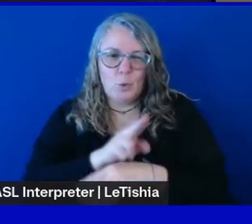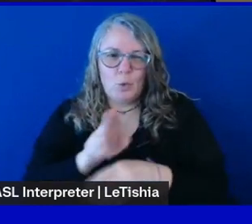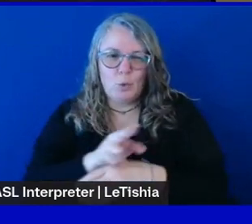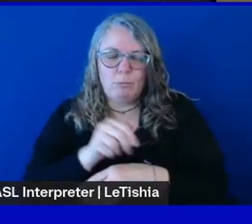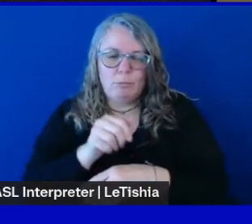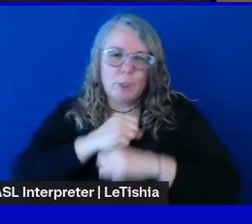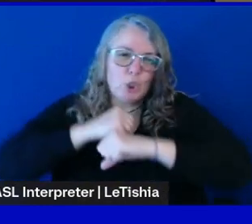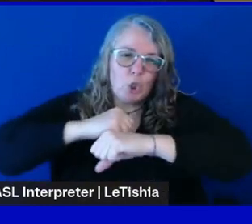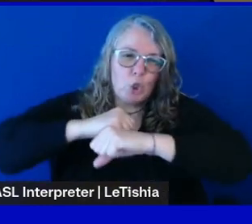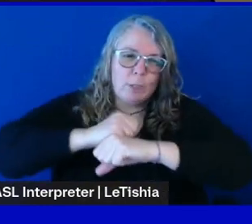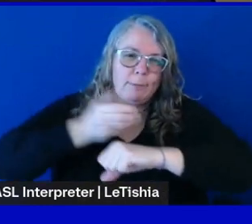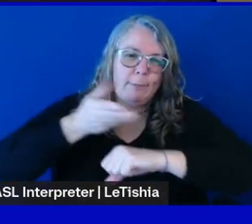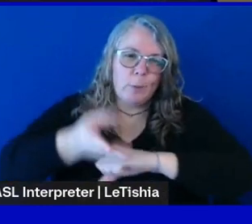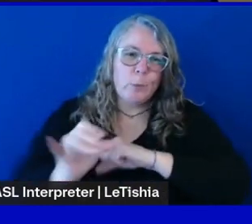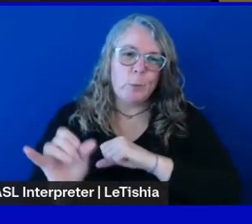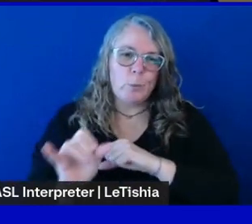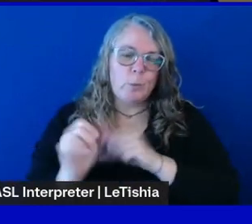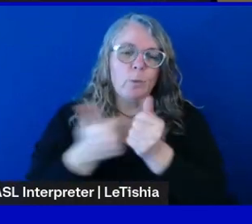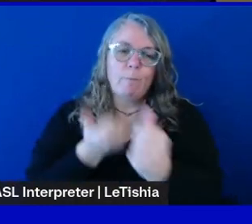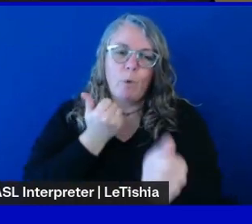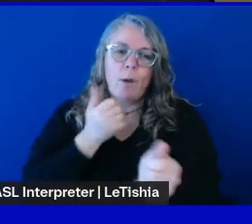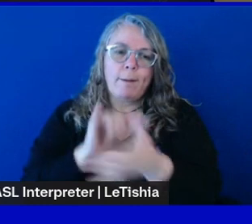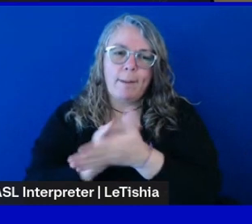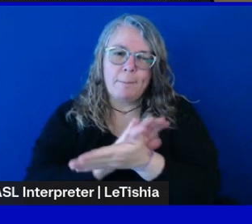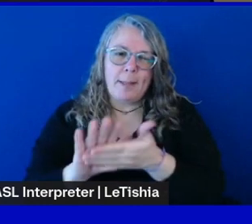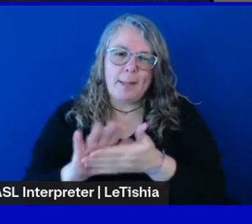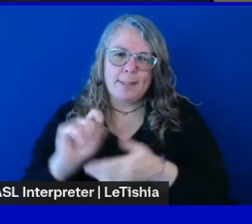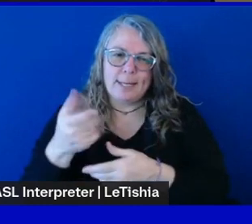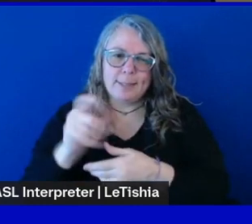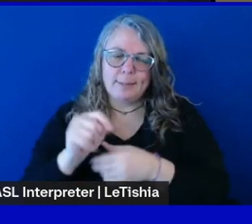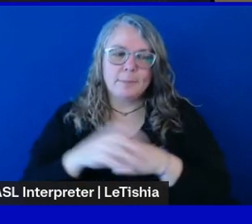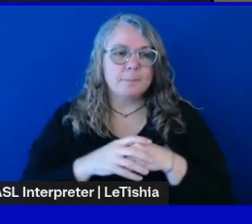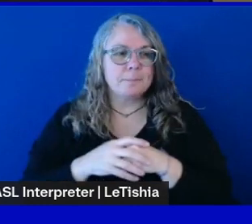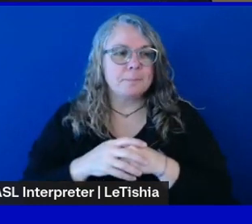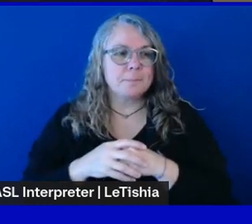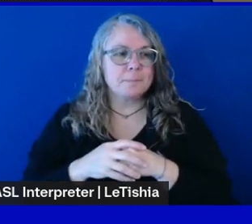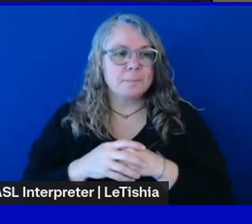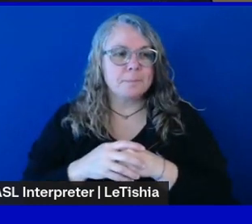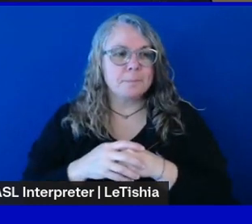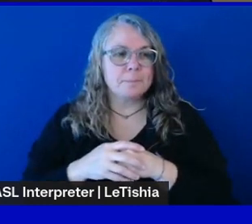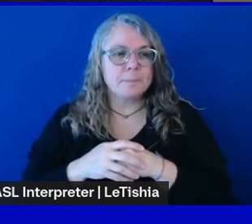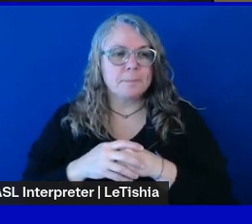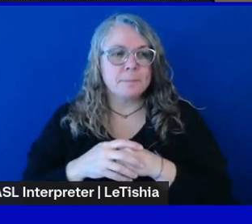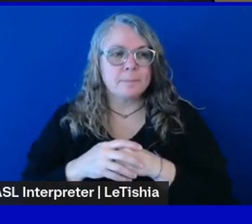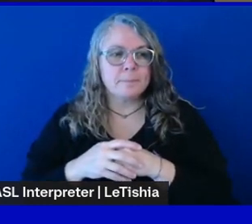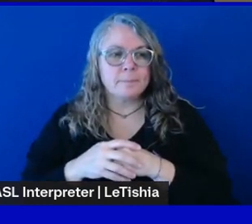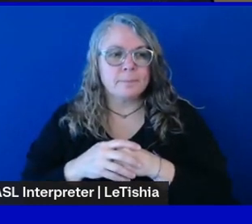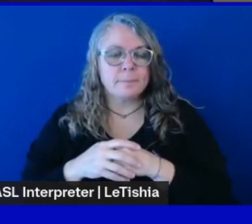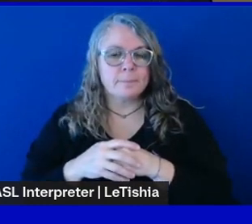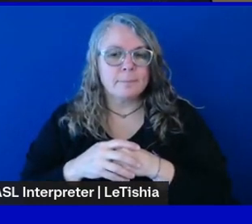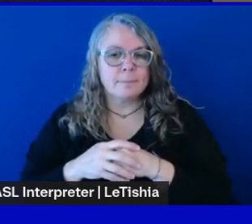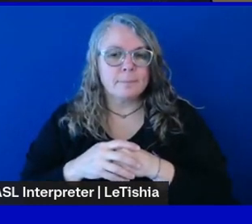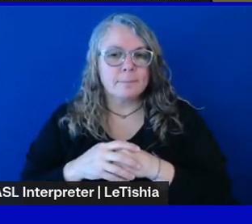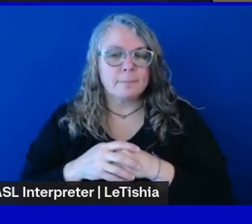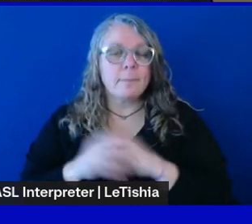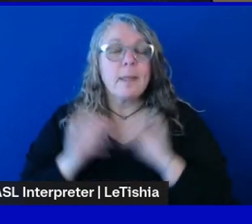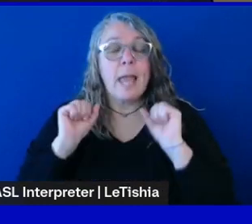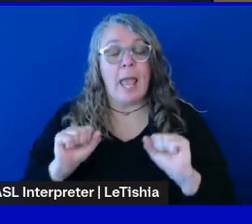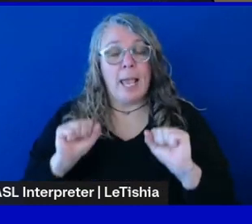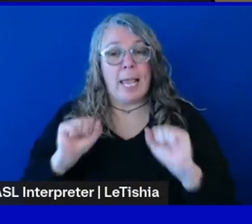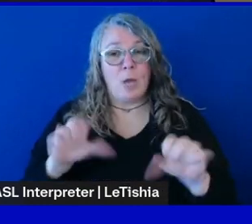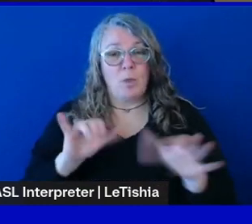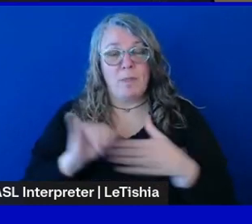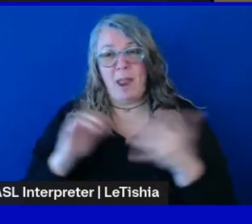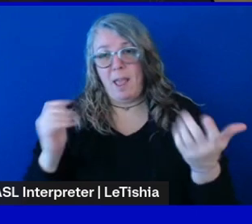security in depth and kind of avoid that. And the way how we can actually do it is you would say, okay, let's just use those